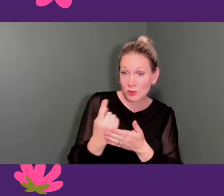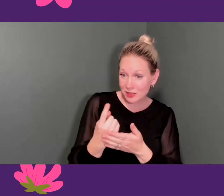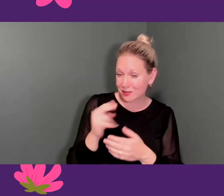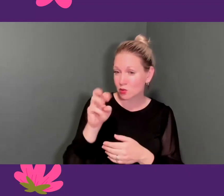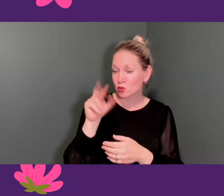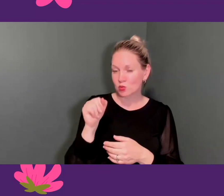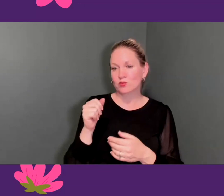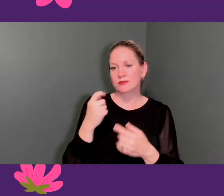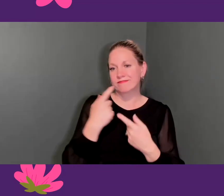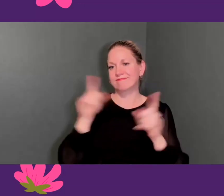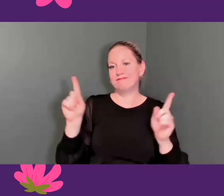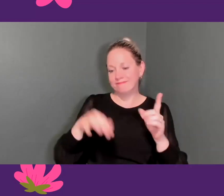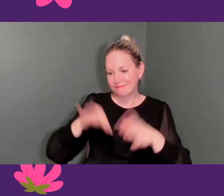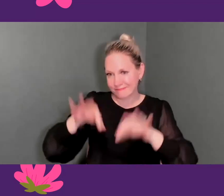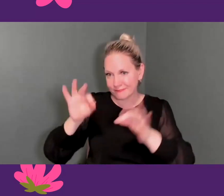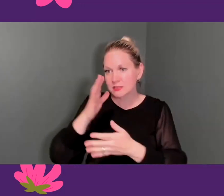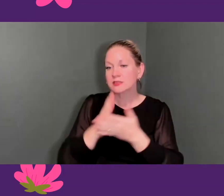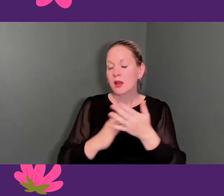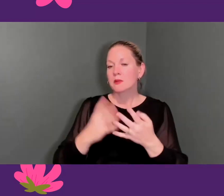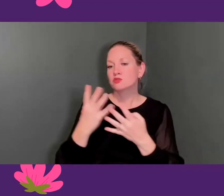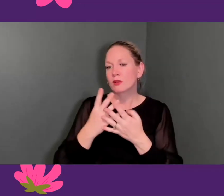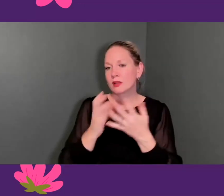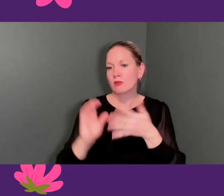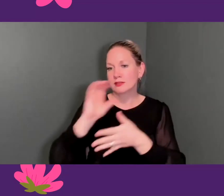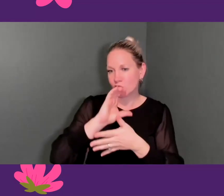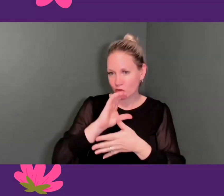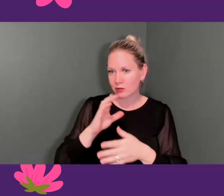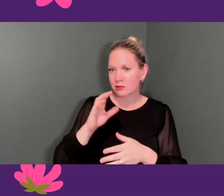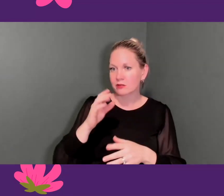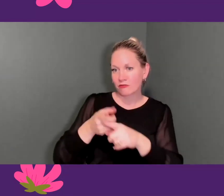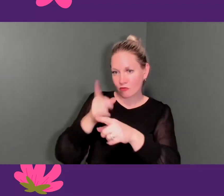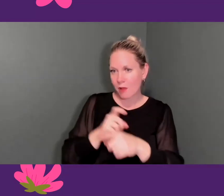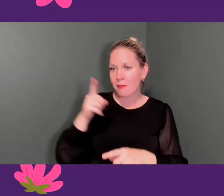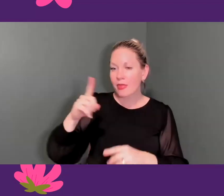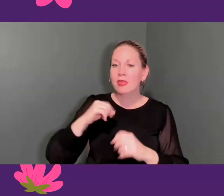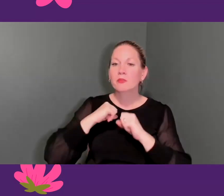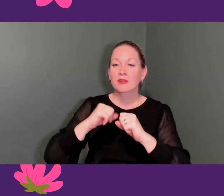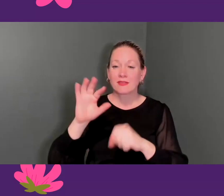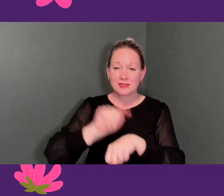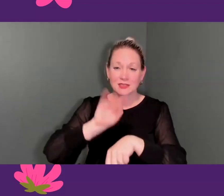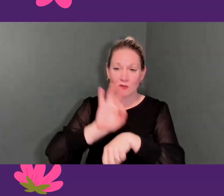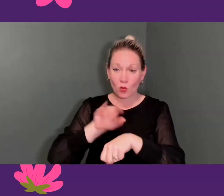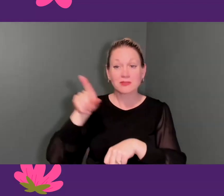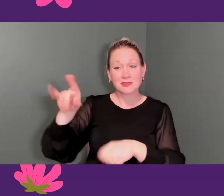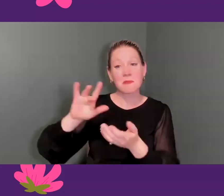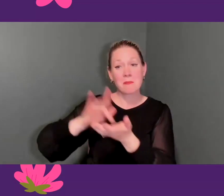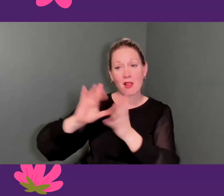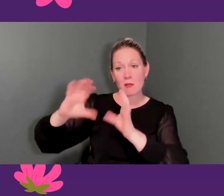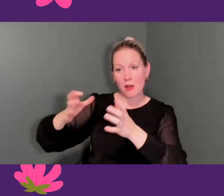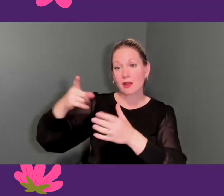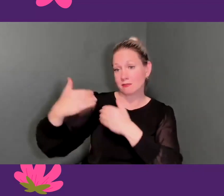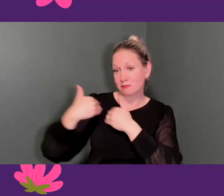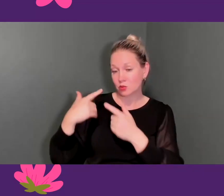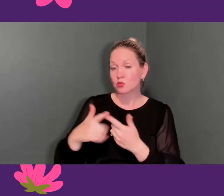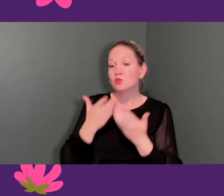that were finalized by the United States Preventive Task Force, which is the medical body tasked with making recommendations about